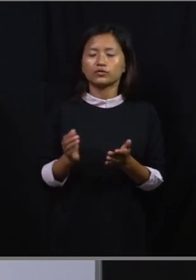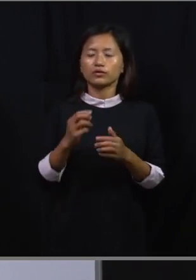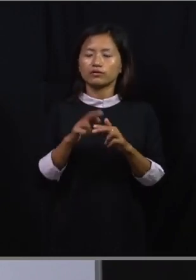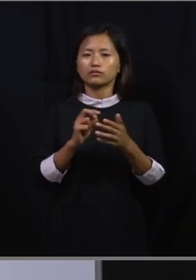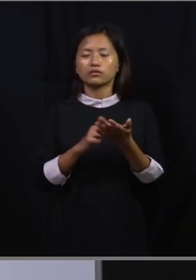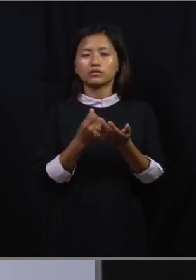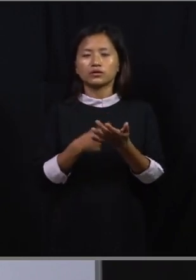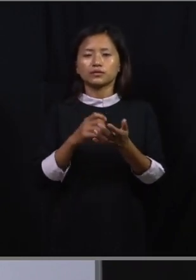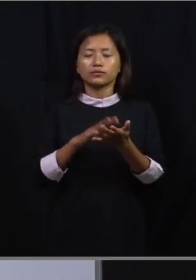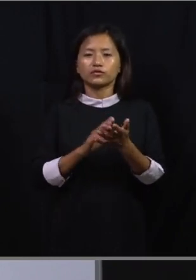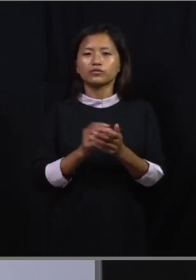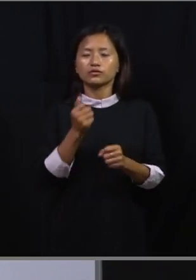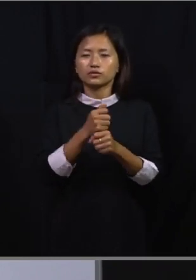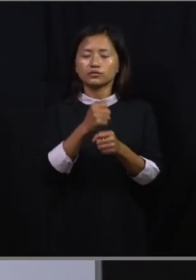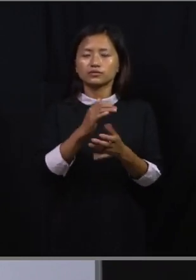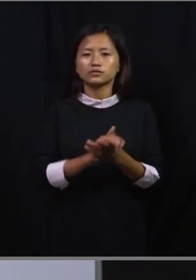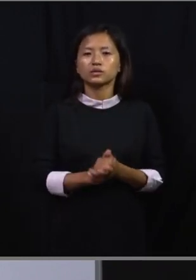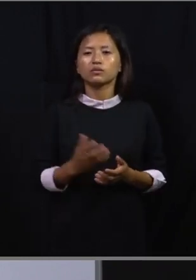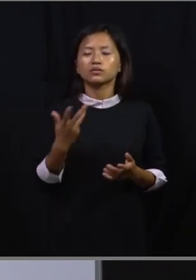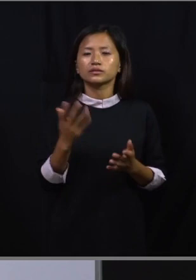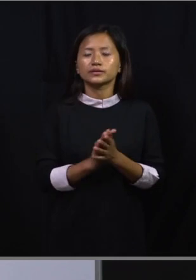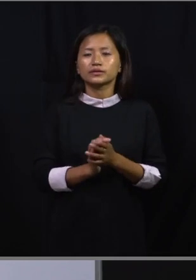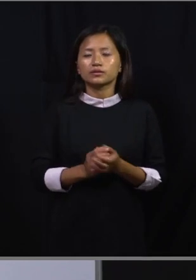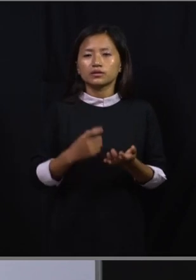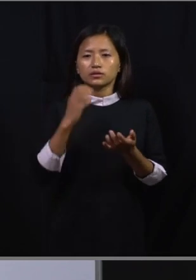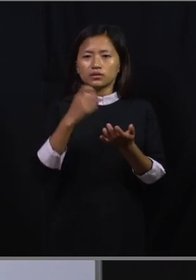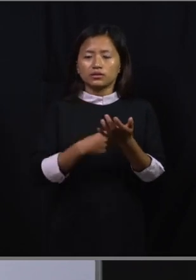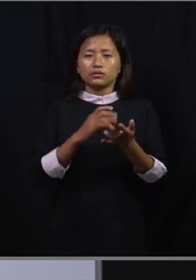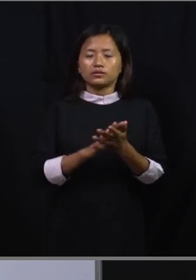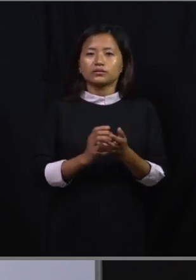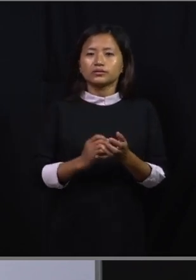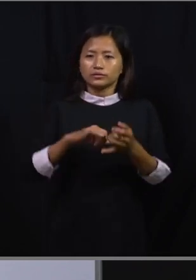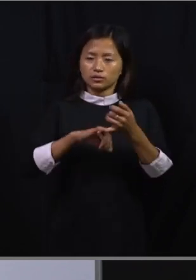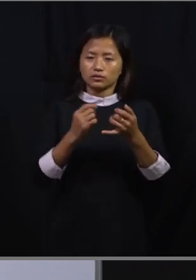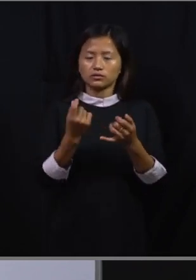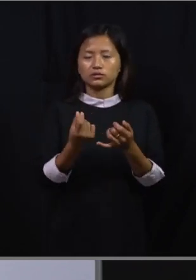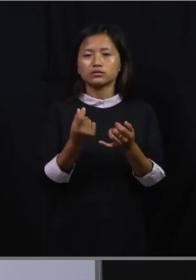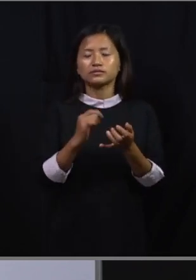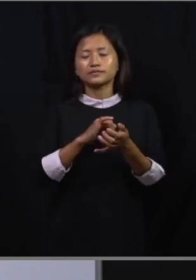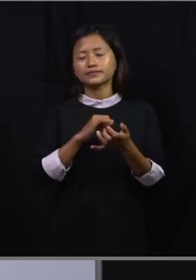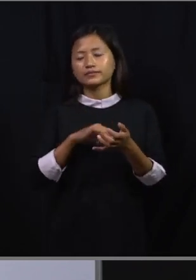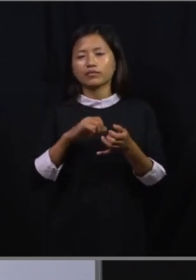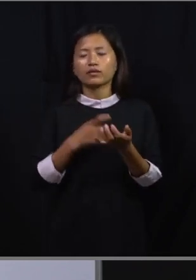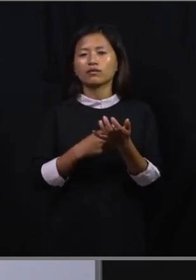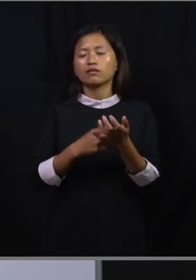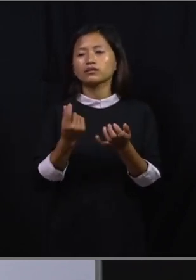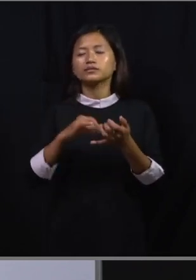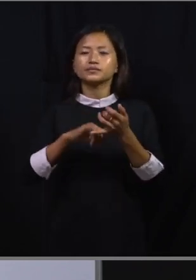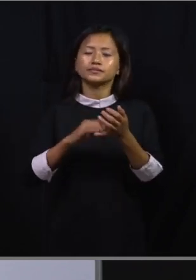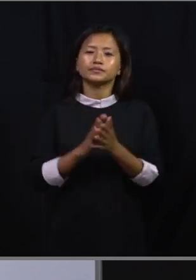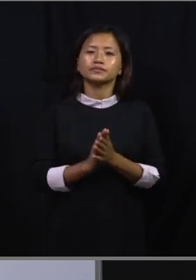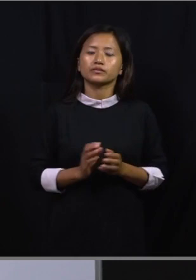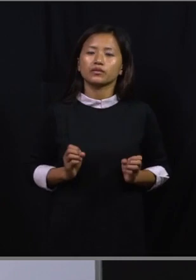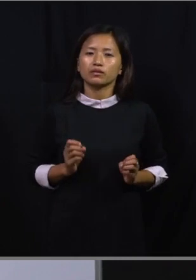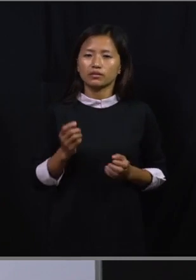why crisis? Okay, why there was a crisis in Russia? This is because when the Soviet Union started to disintegrate, Russia,